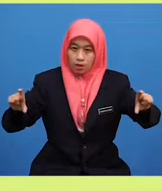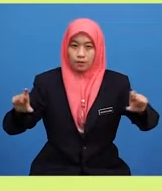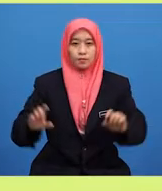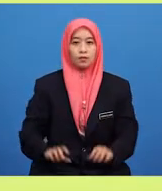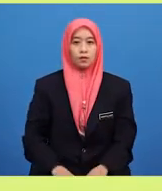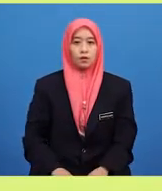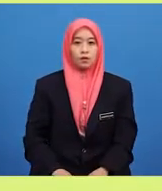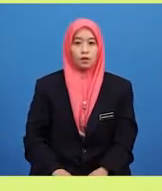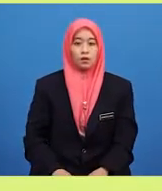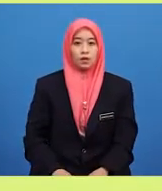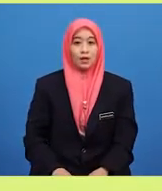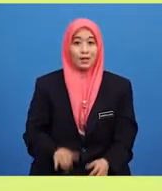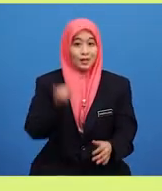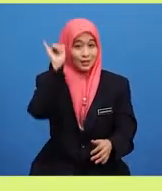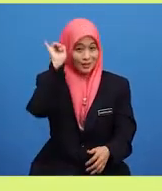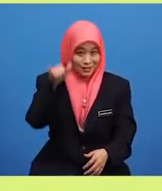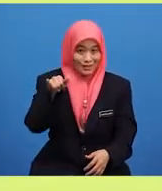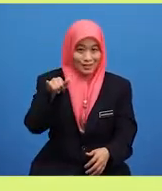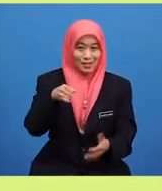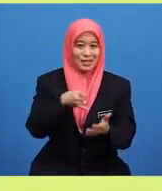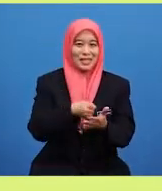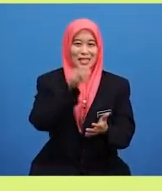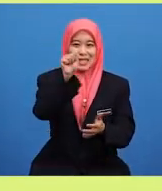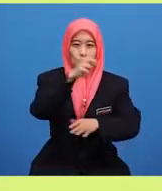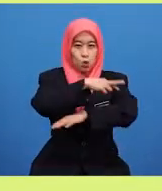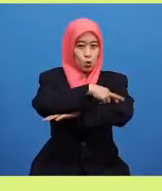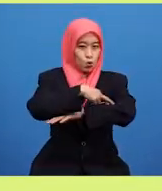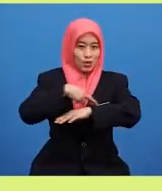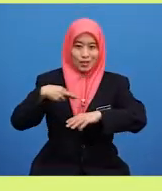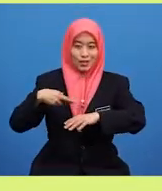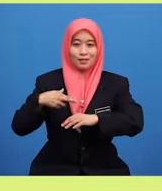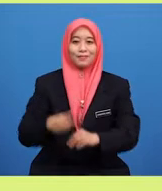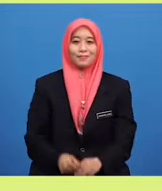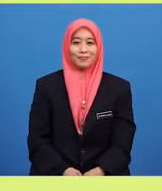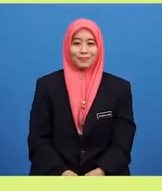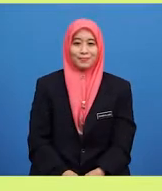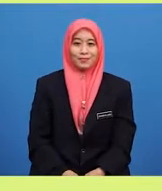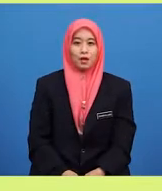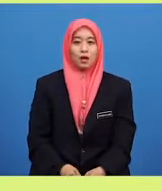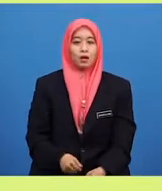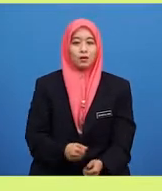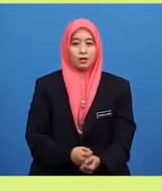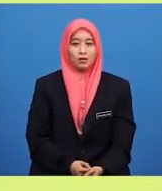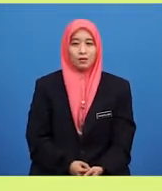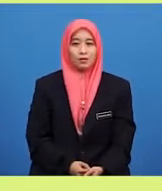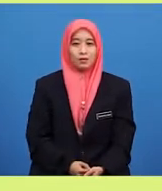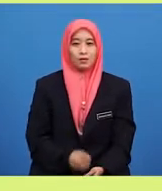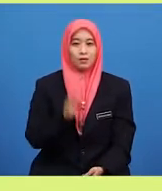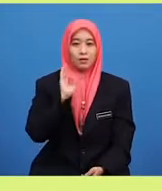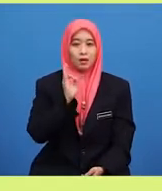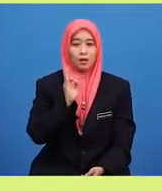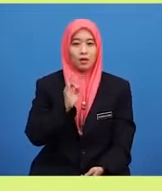Yes, it's a ruler. All right, last one. This